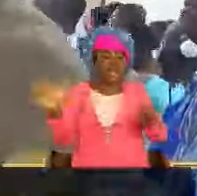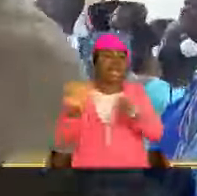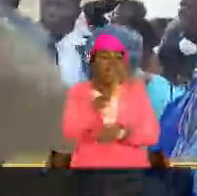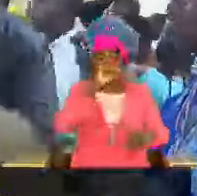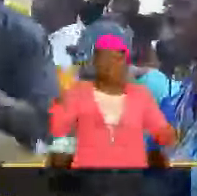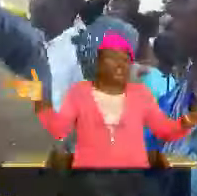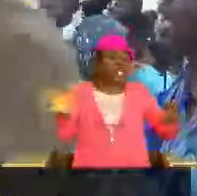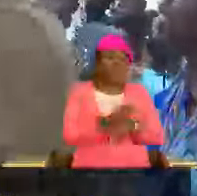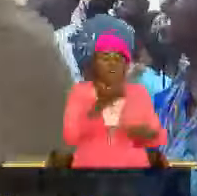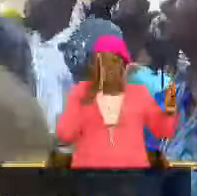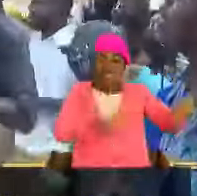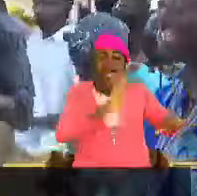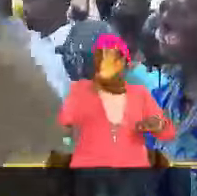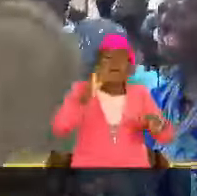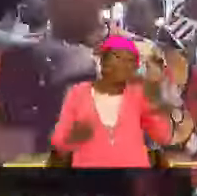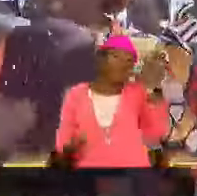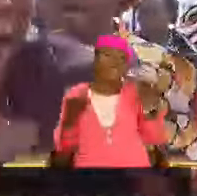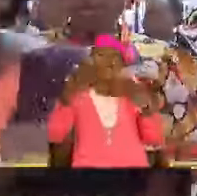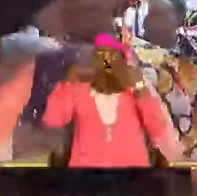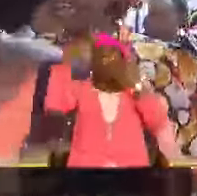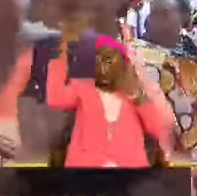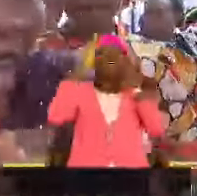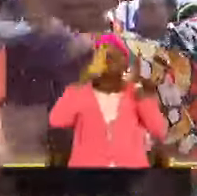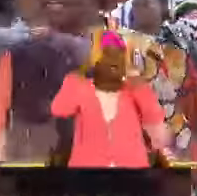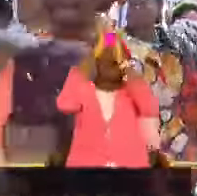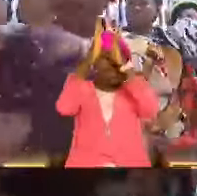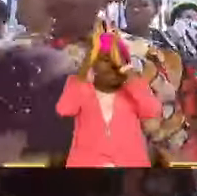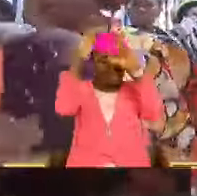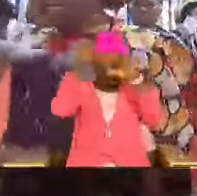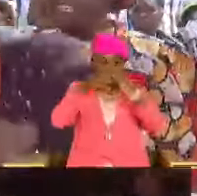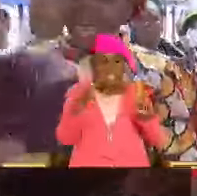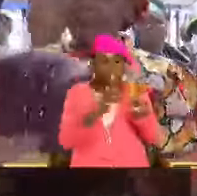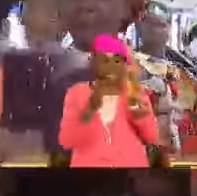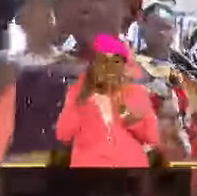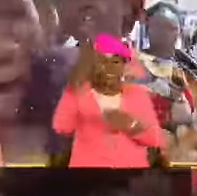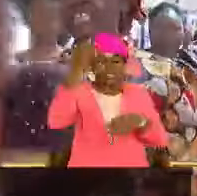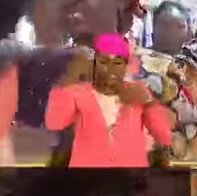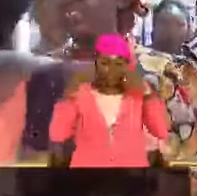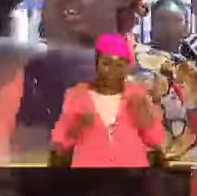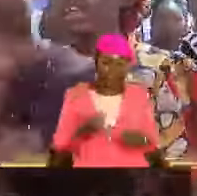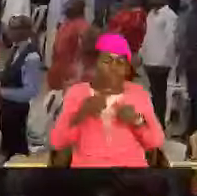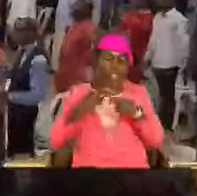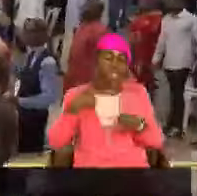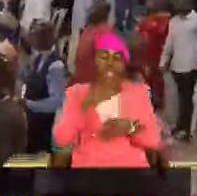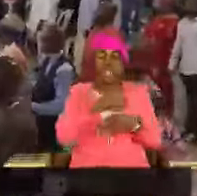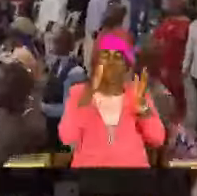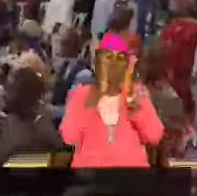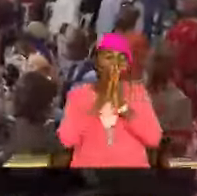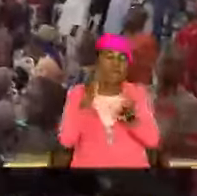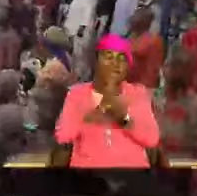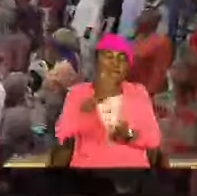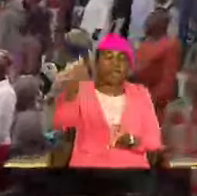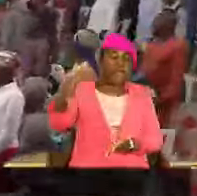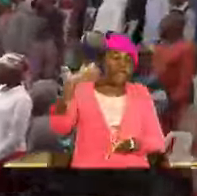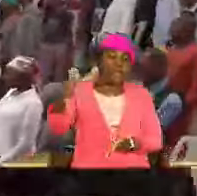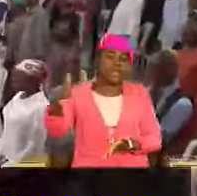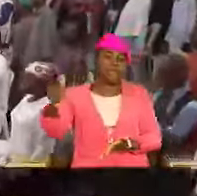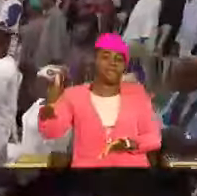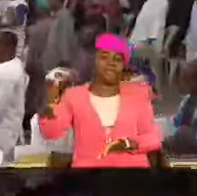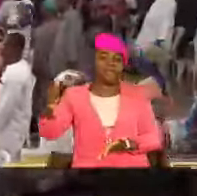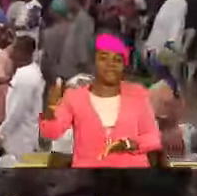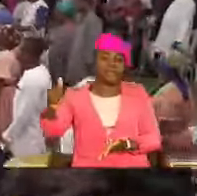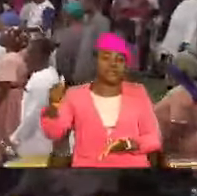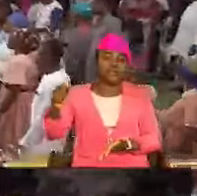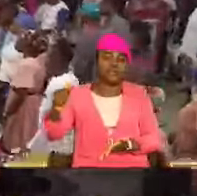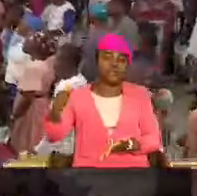you father in Jesus mighty name we pray we may be